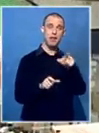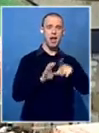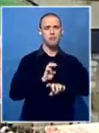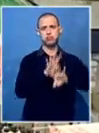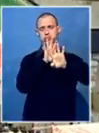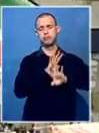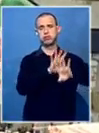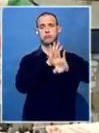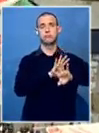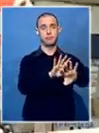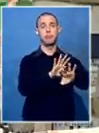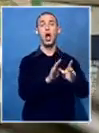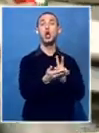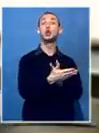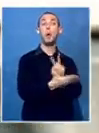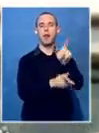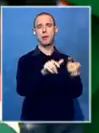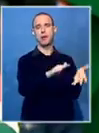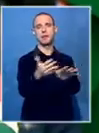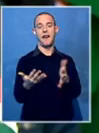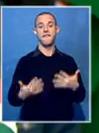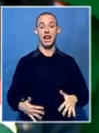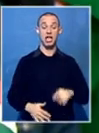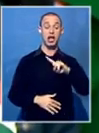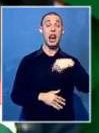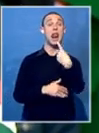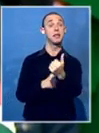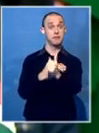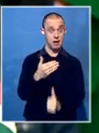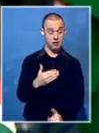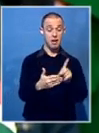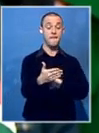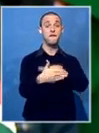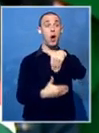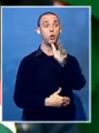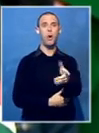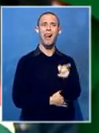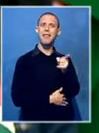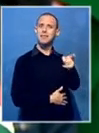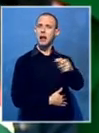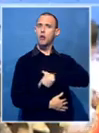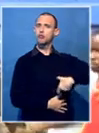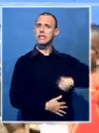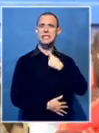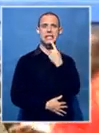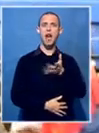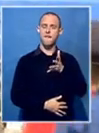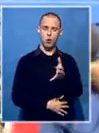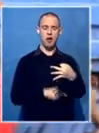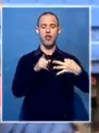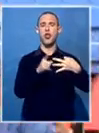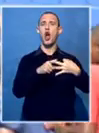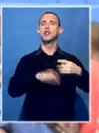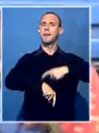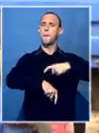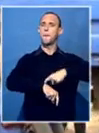country. Presidential elections are due next month, and Nkurunziza has announced that he will be vying for a third term. There are fears of a